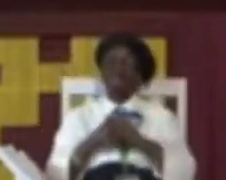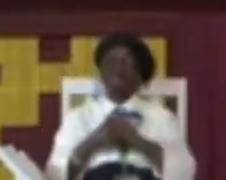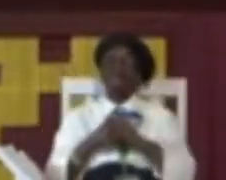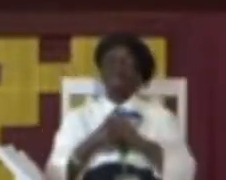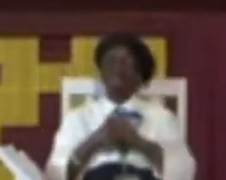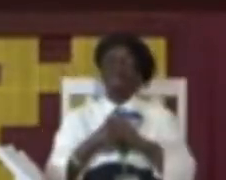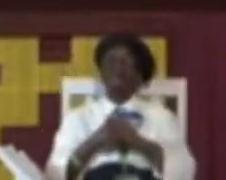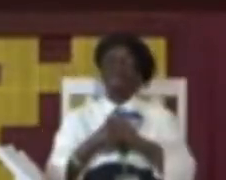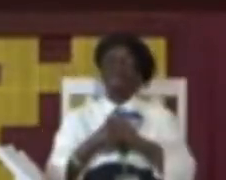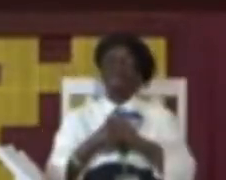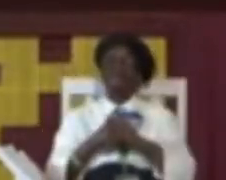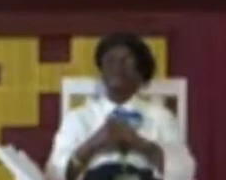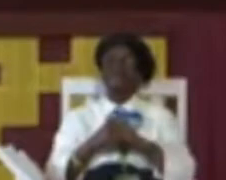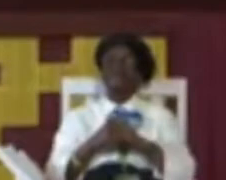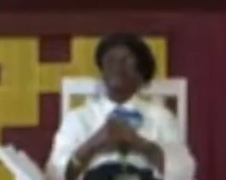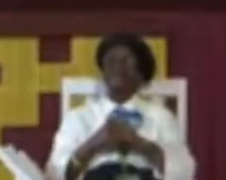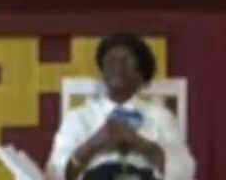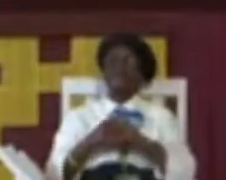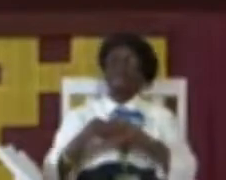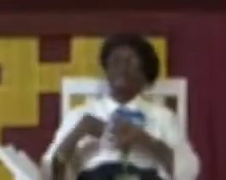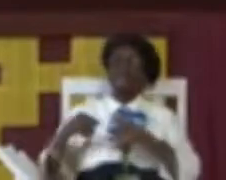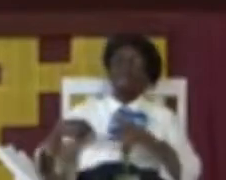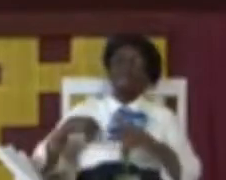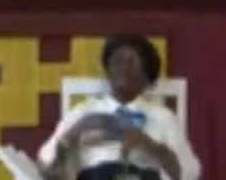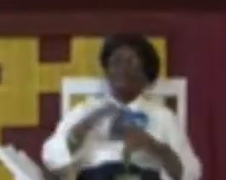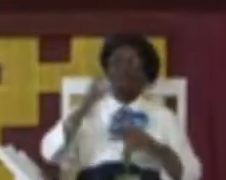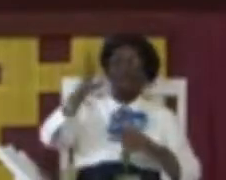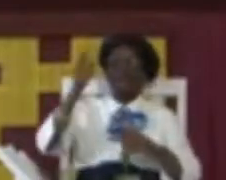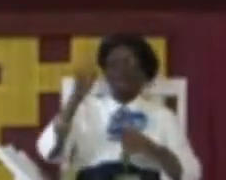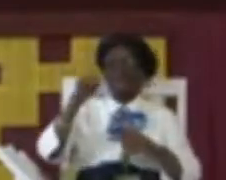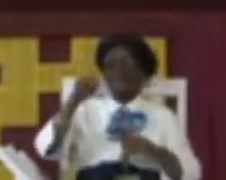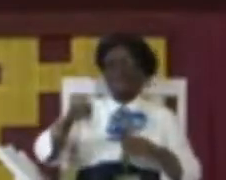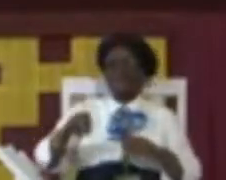We are going to need the help of ushers,